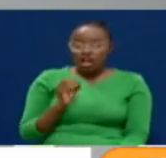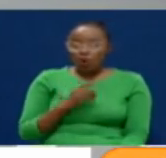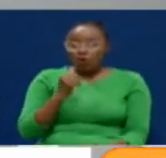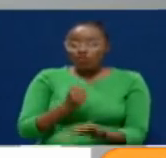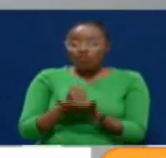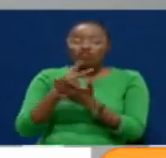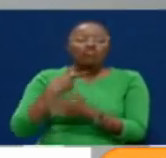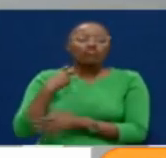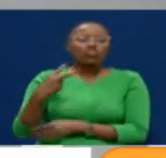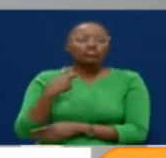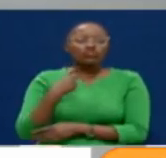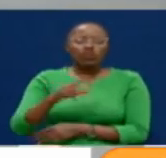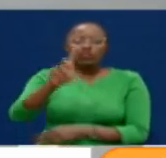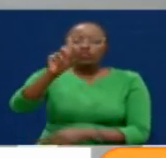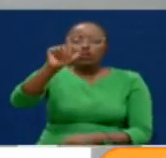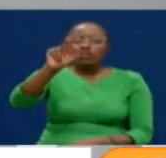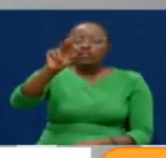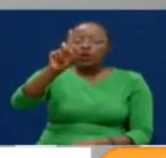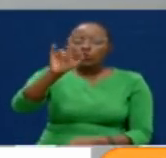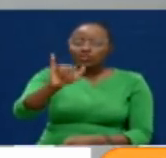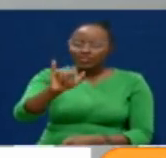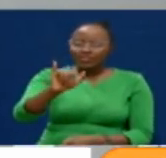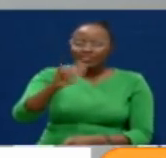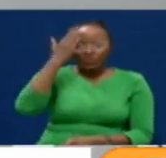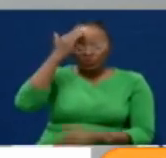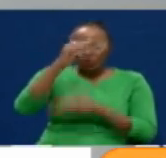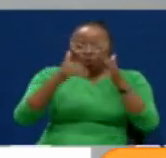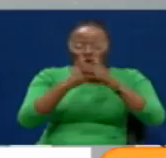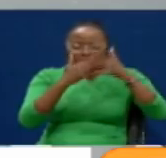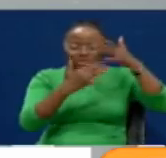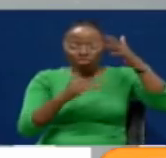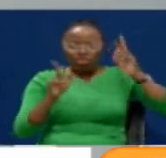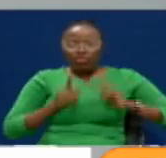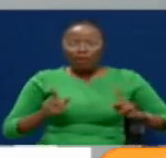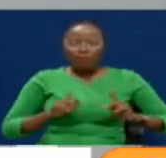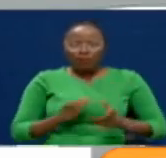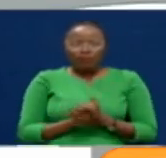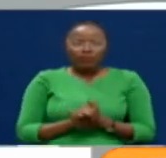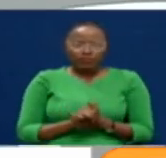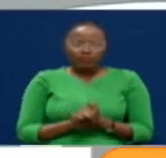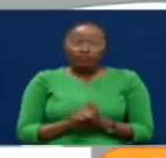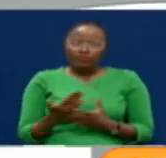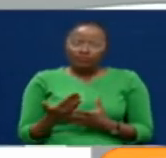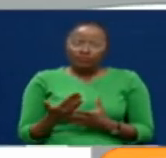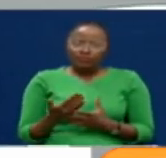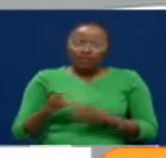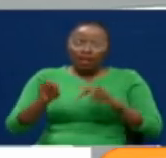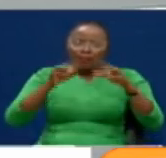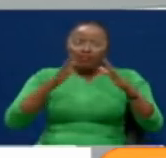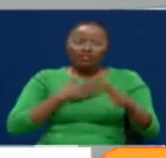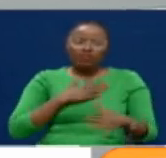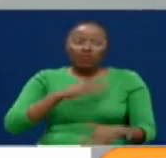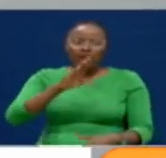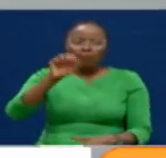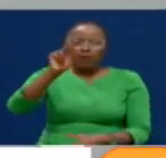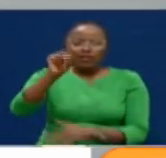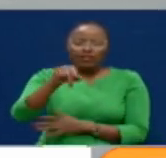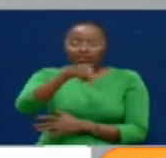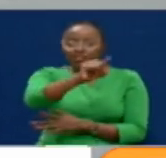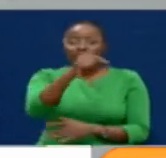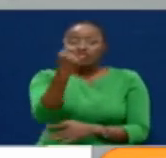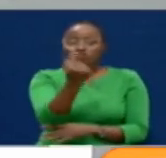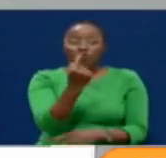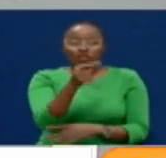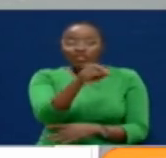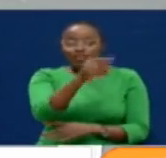The voice. Kina Daudi Kanja. Oh, yeah. You know, all of these guys. Yeah, give everybody credit, Patrick. My manager, Ben Obura.